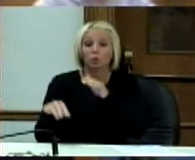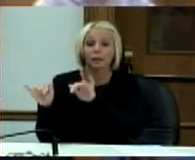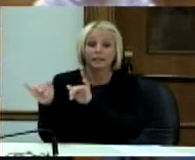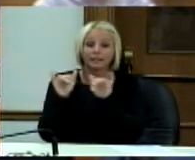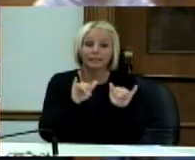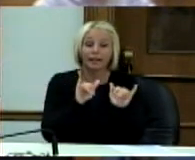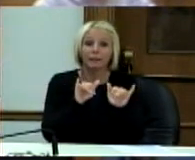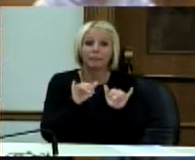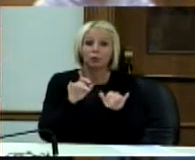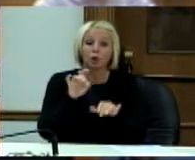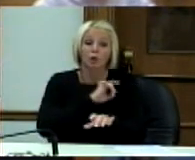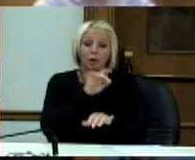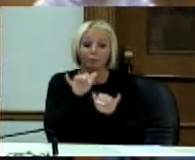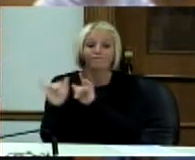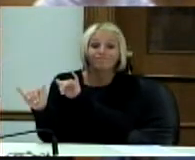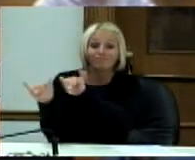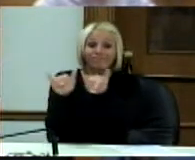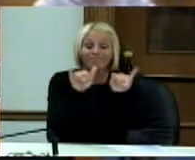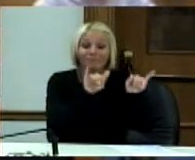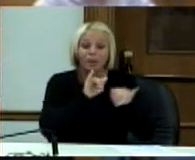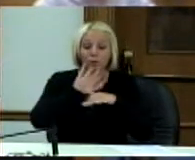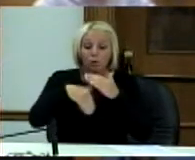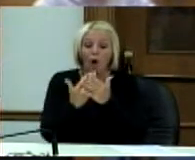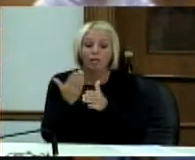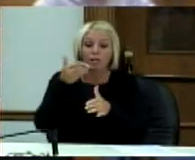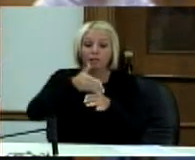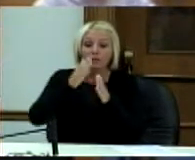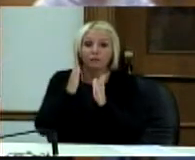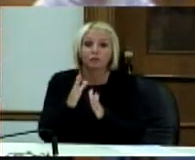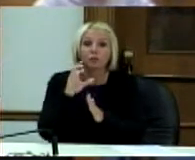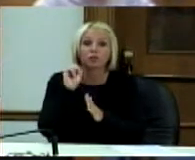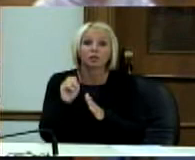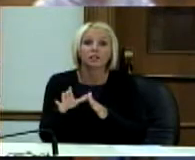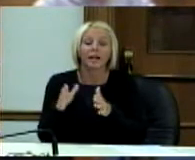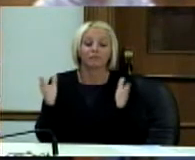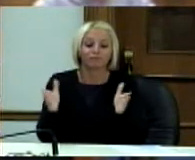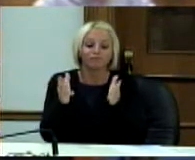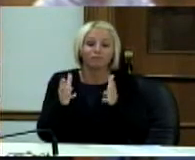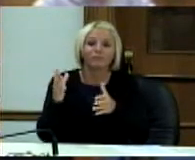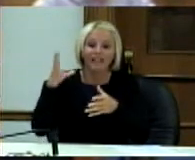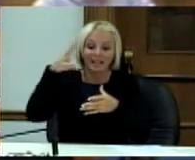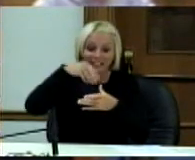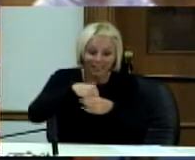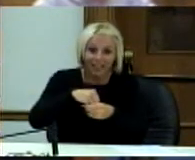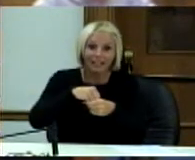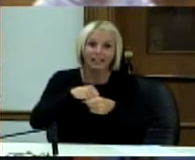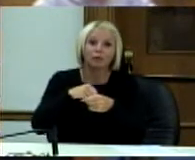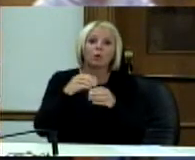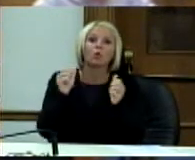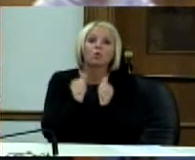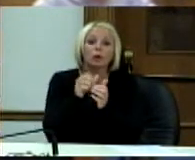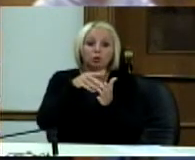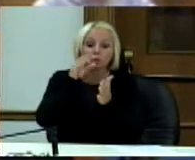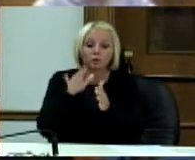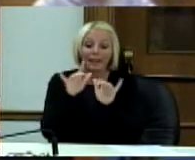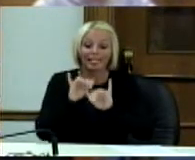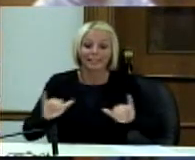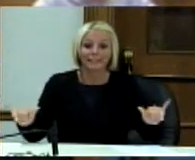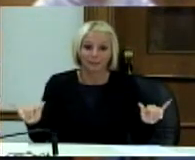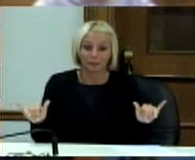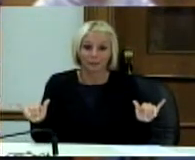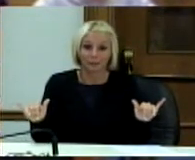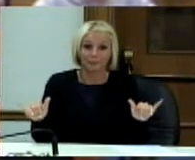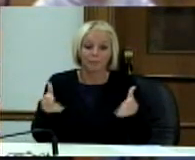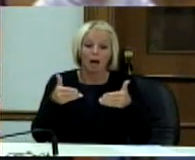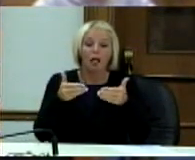across that grade level, so that all interventionists can push in and do their intervention with students at the same time,